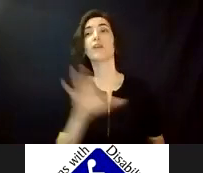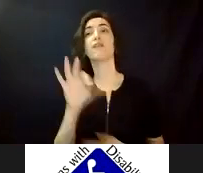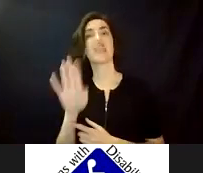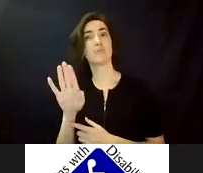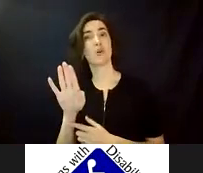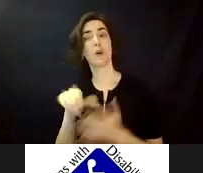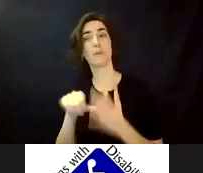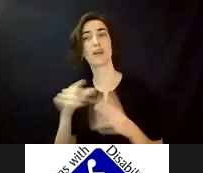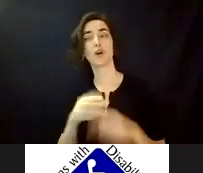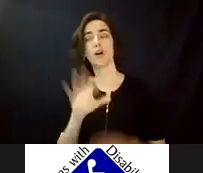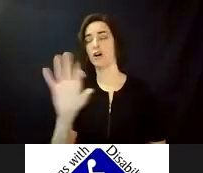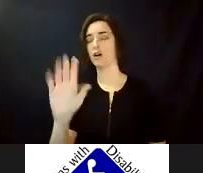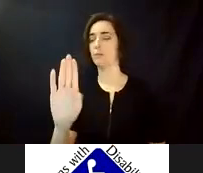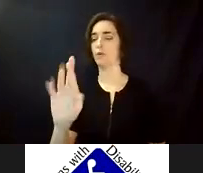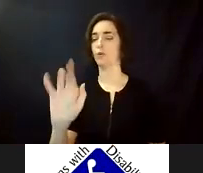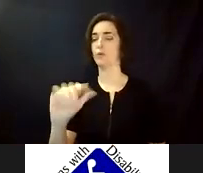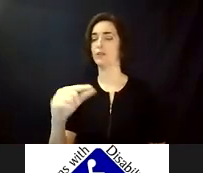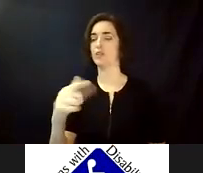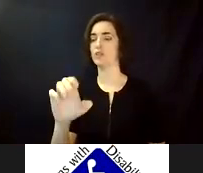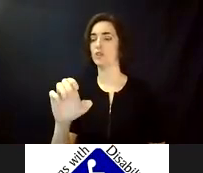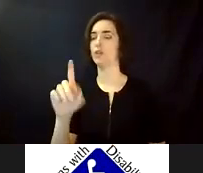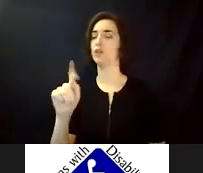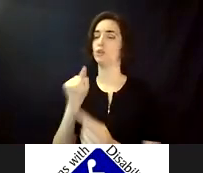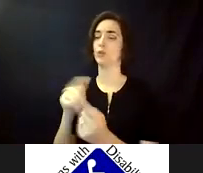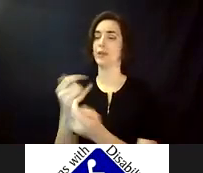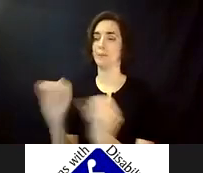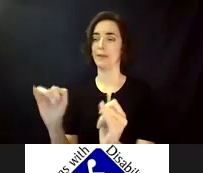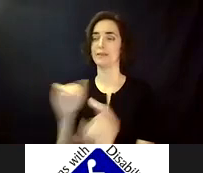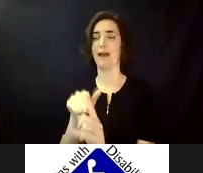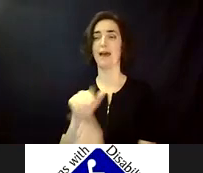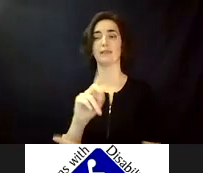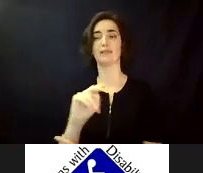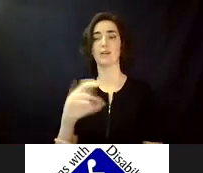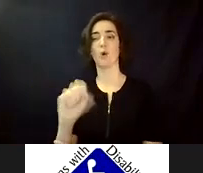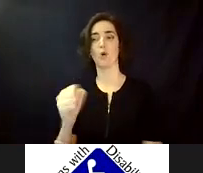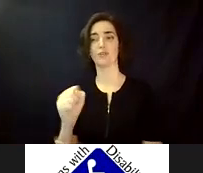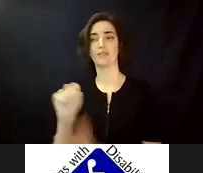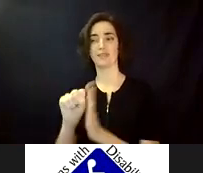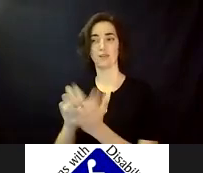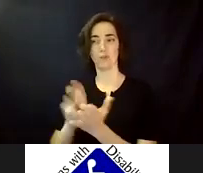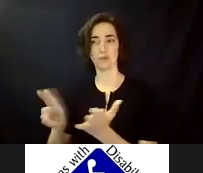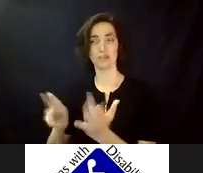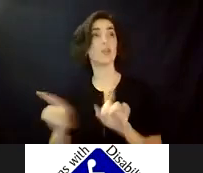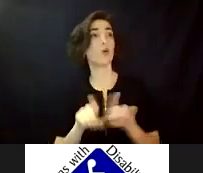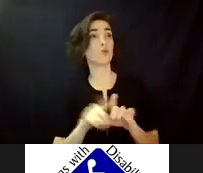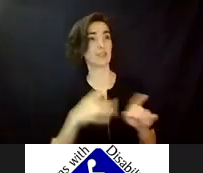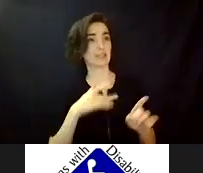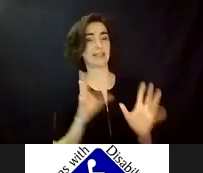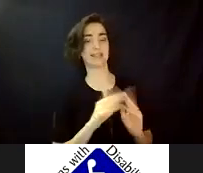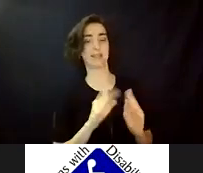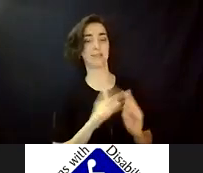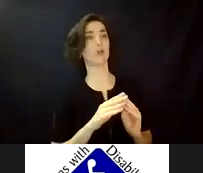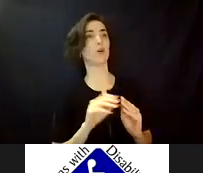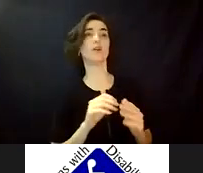to Independence at Nicholls State University, and we usually have in-person semester seminars. We were not able to do those last